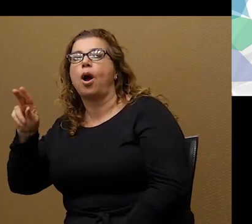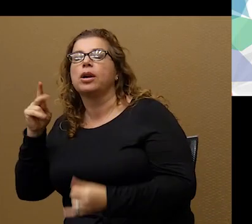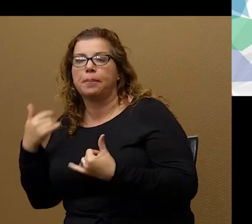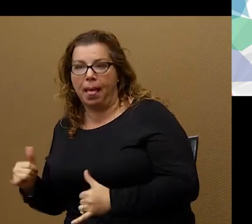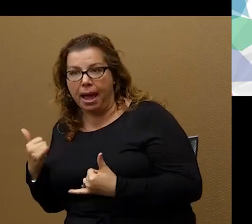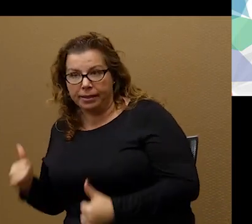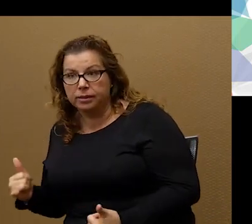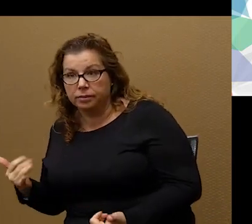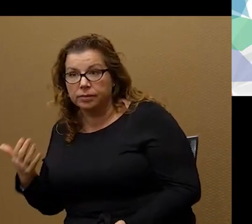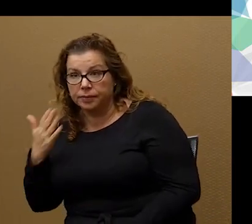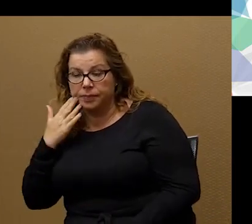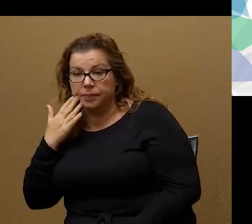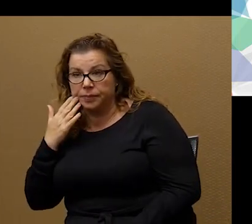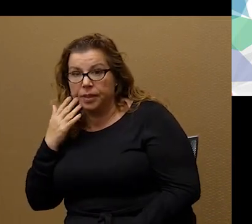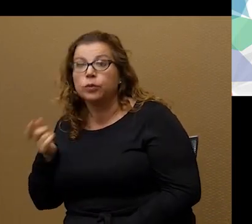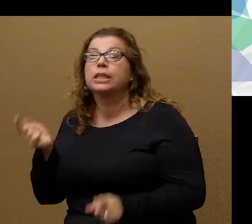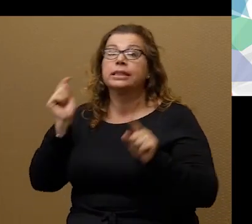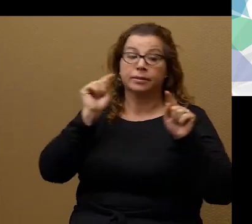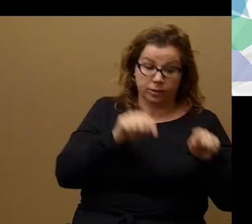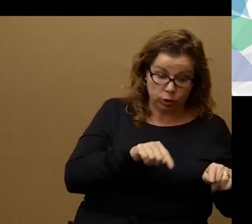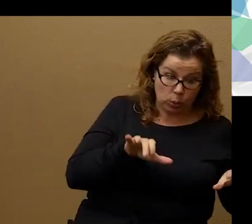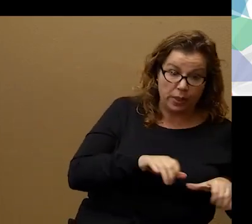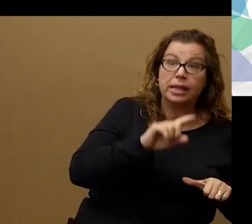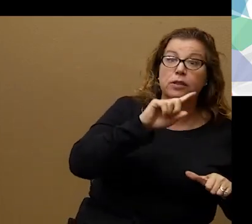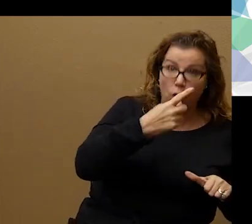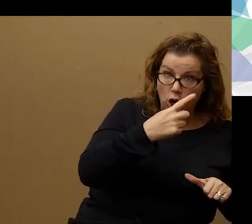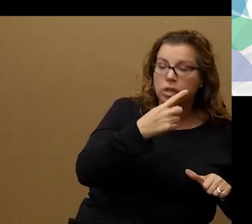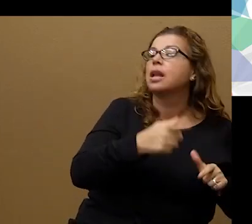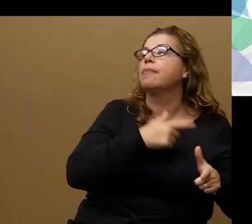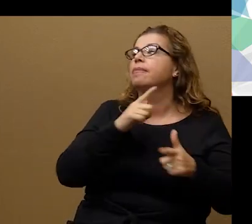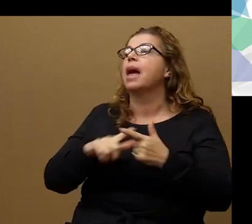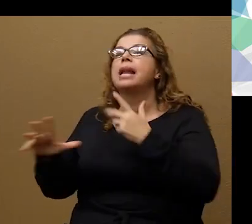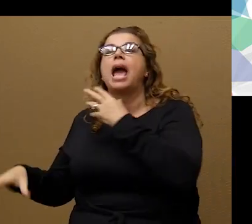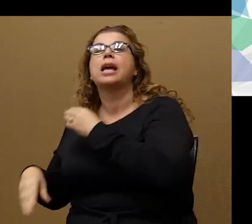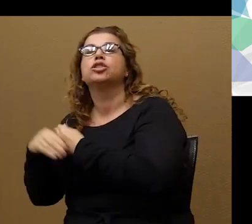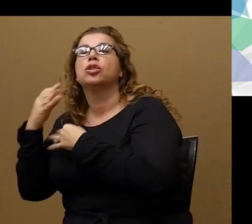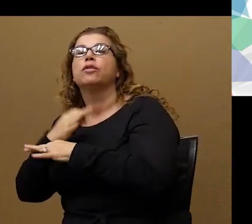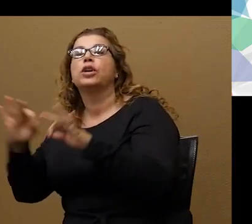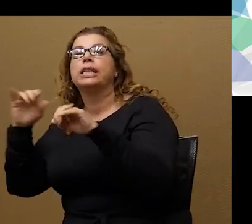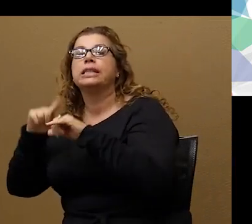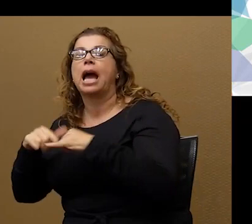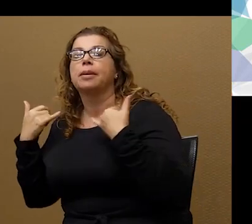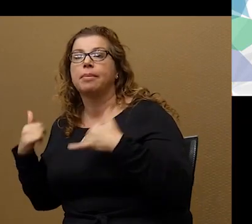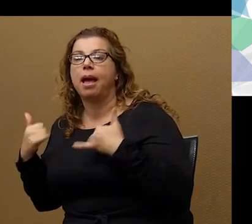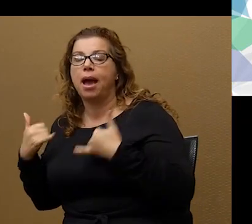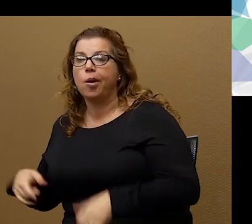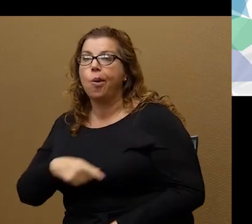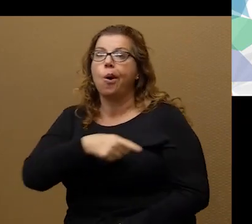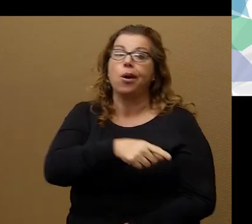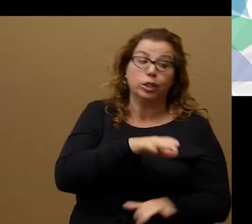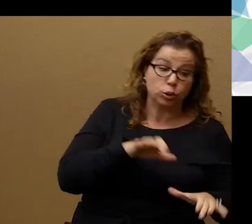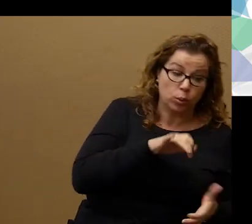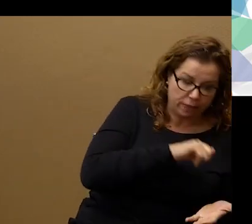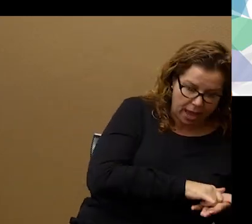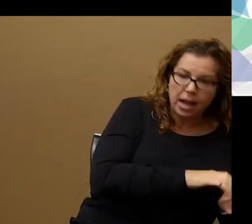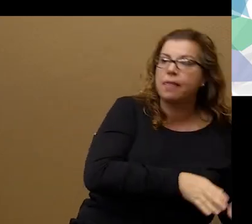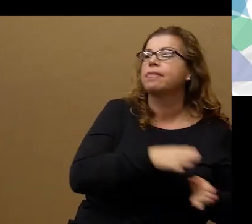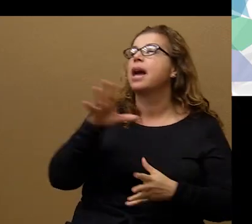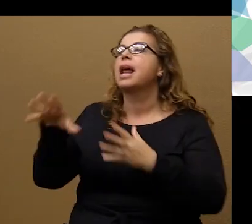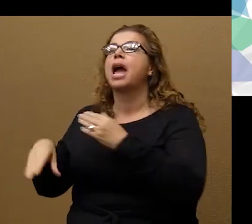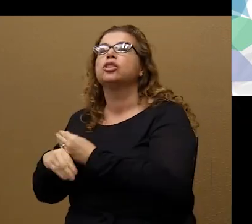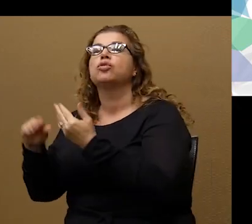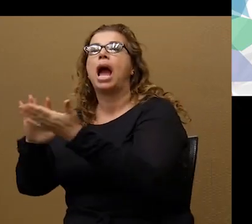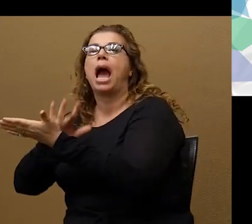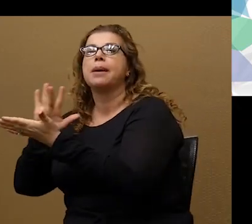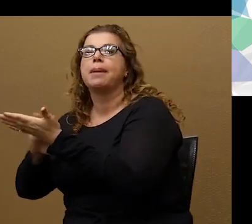we get extra recess. They can work towards something, or iPad time. And then social. Some